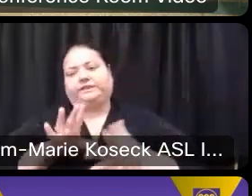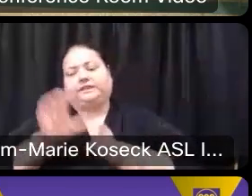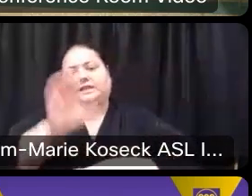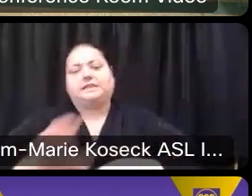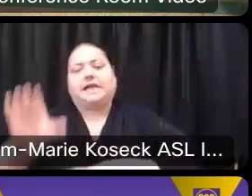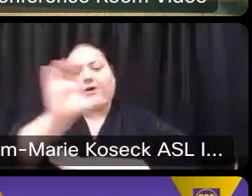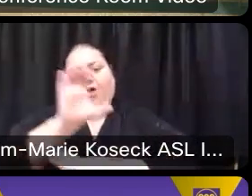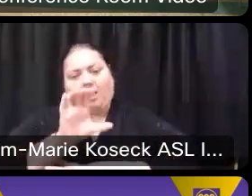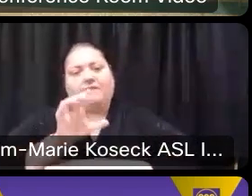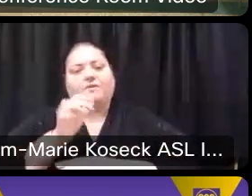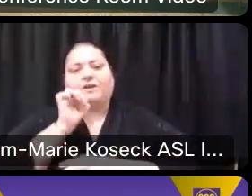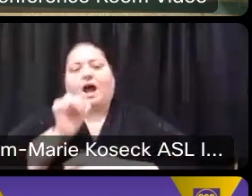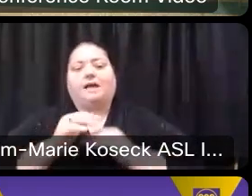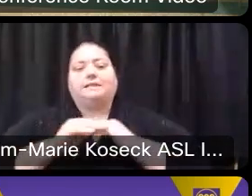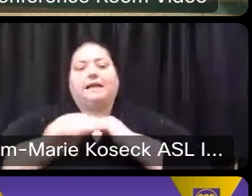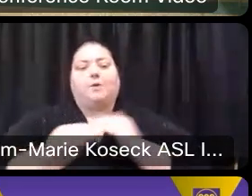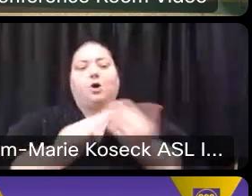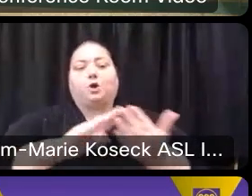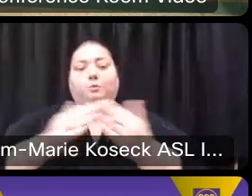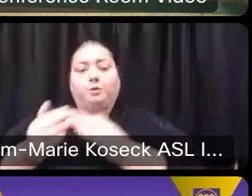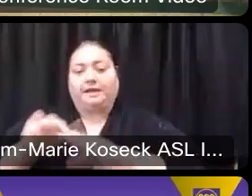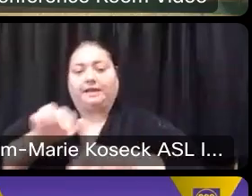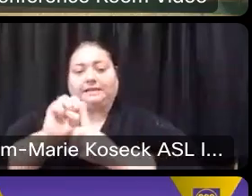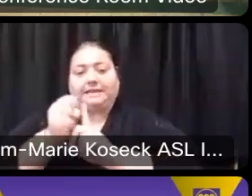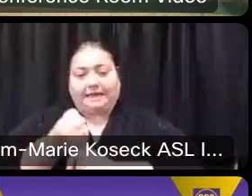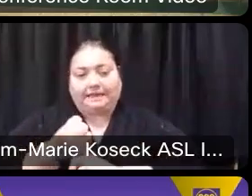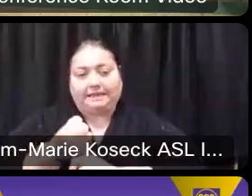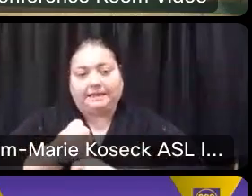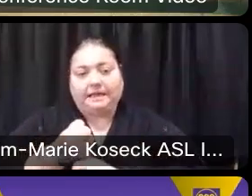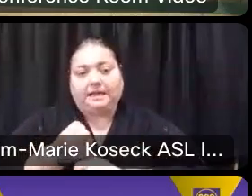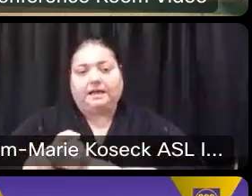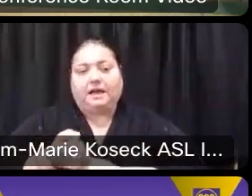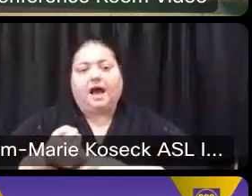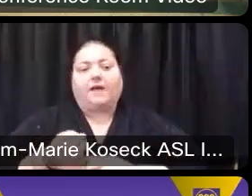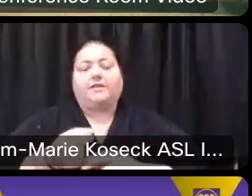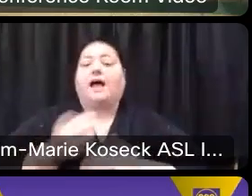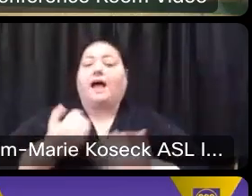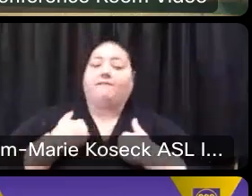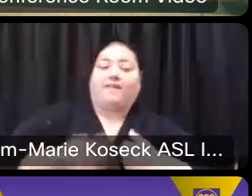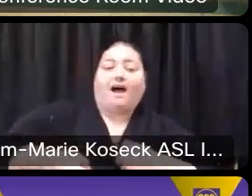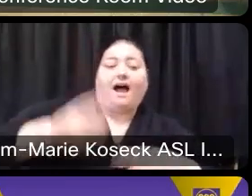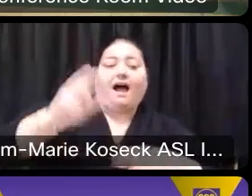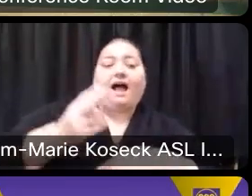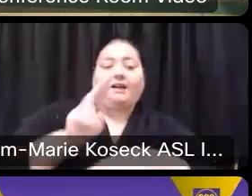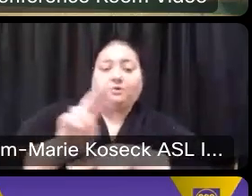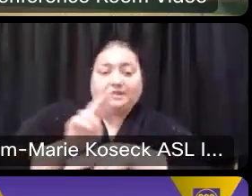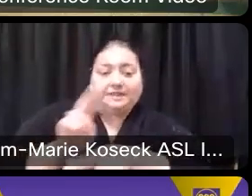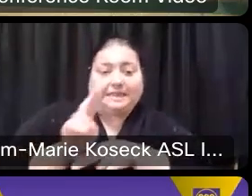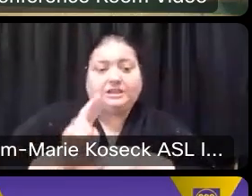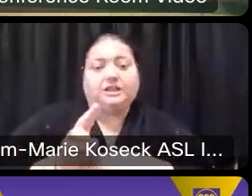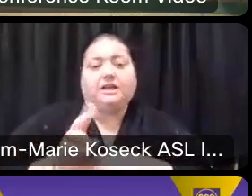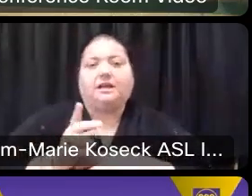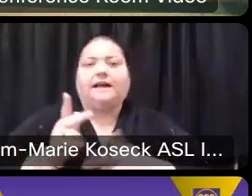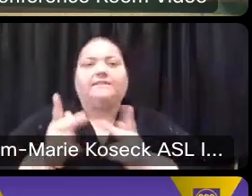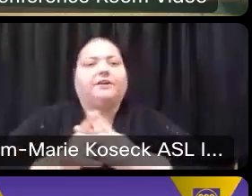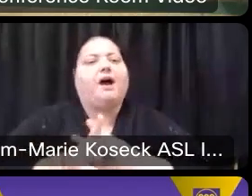moving from the unstable community setting and reduce the high utilization, really sort of get to know the person, figure out